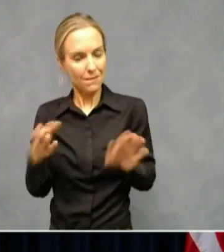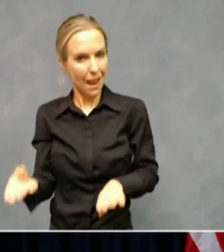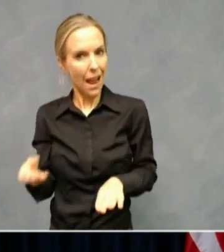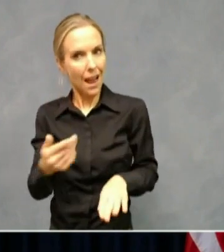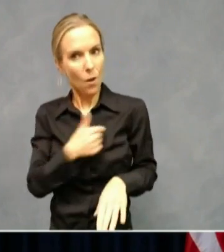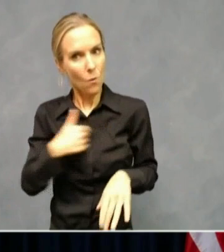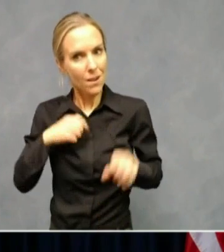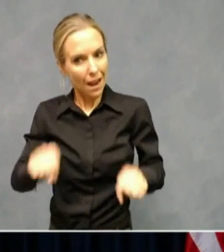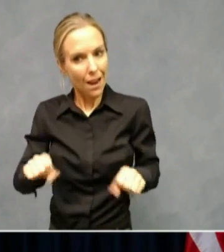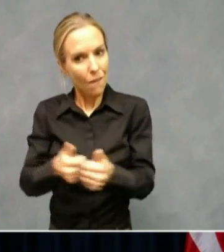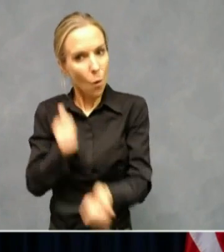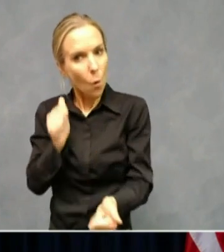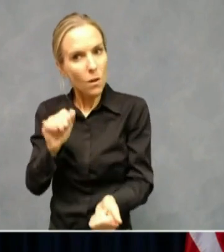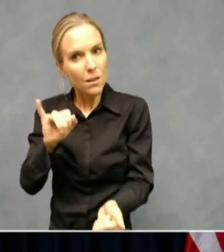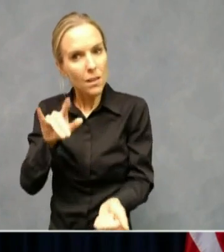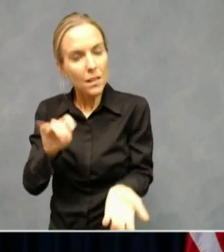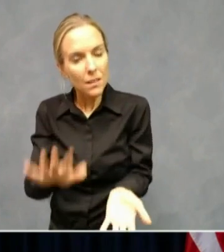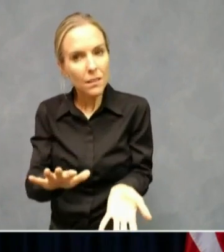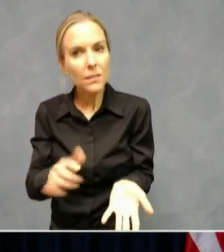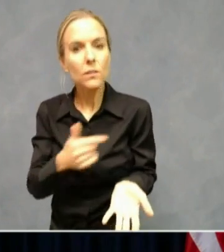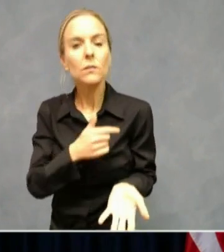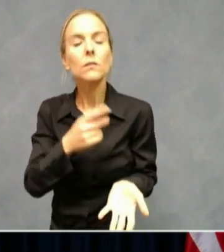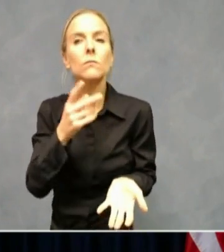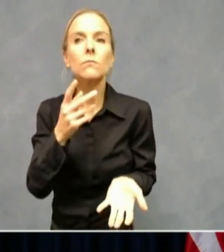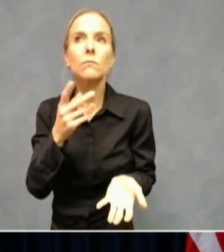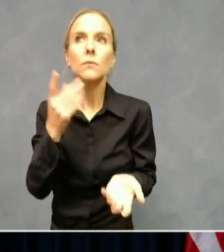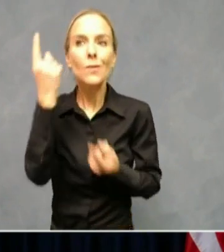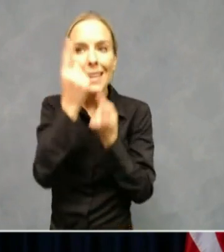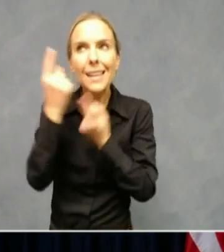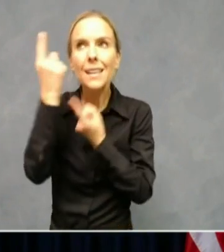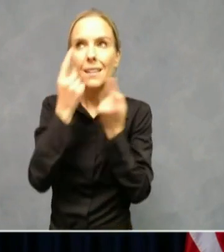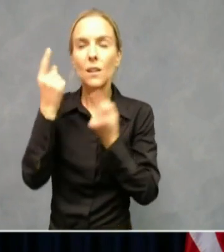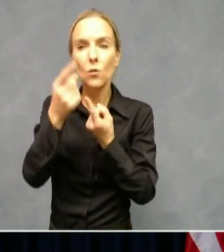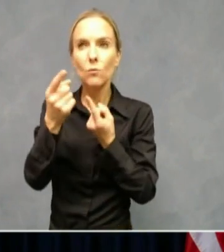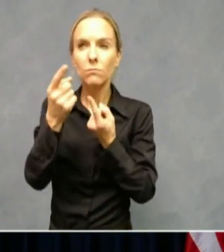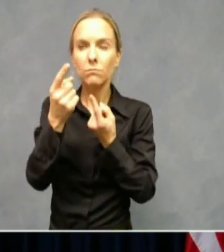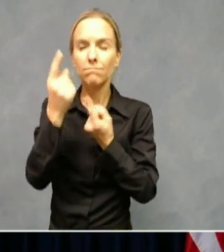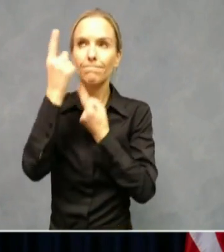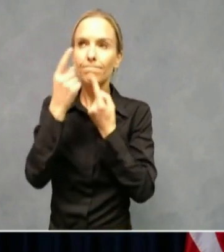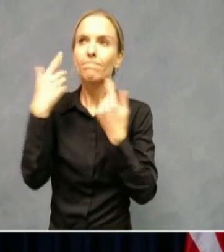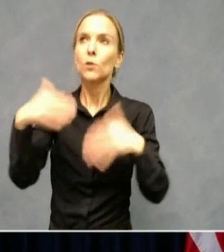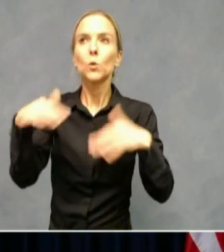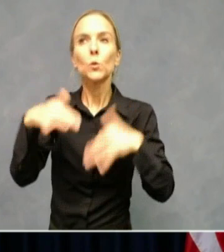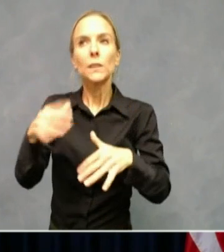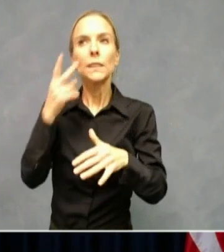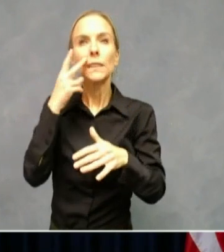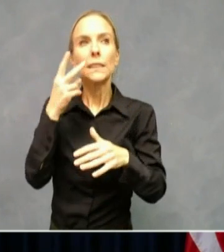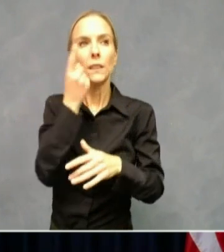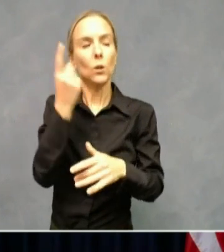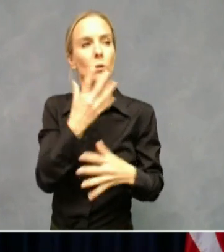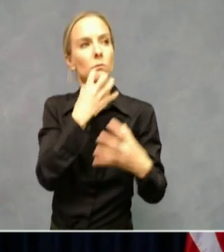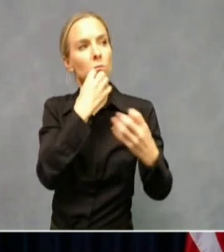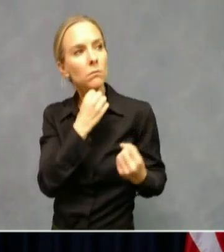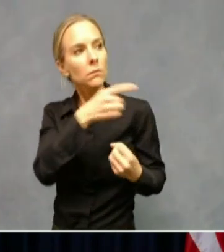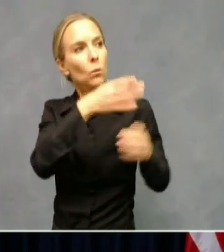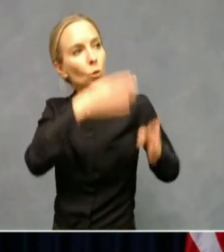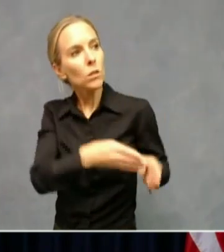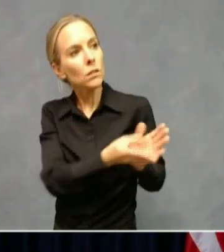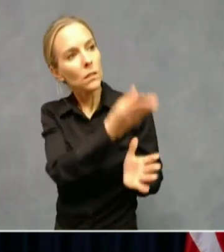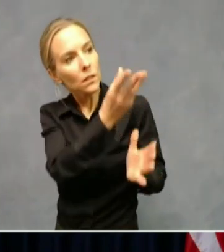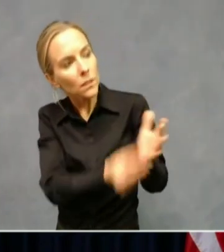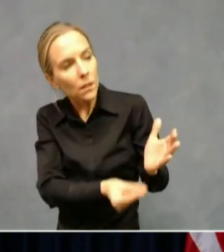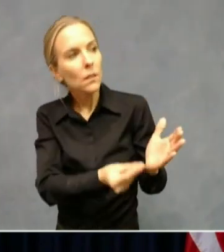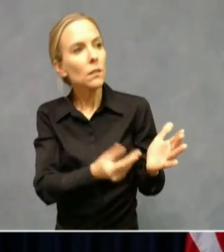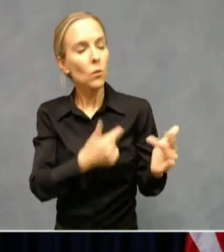hear about somebody that you know losing somebody important to them, that what we're dealing with right now is